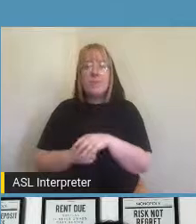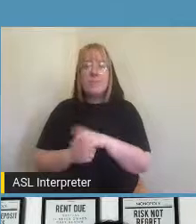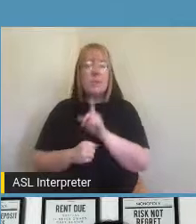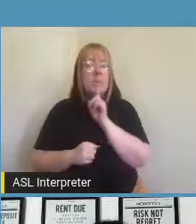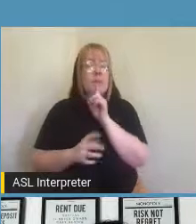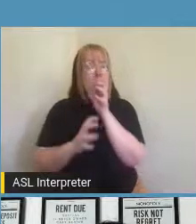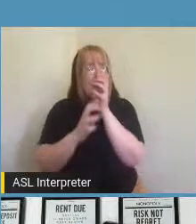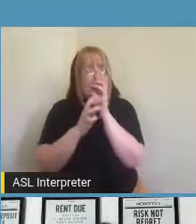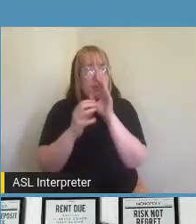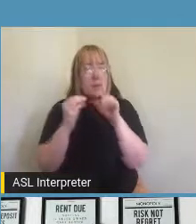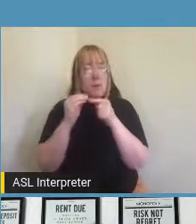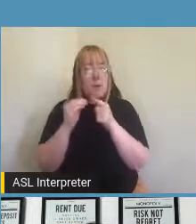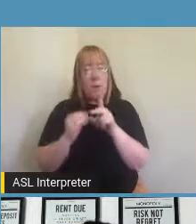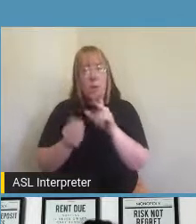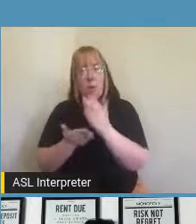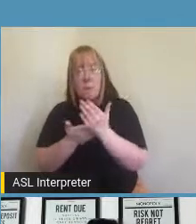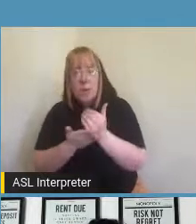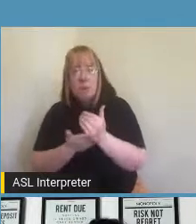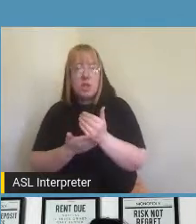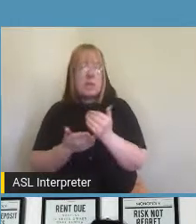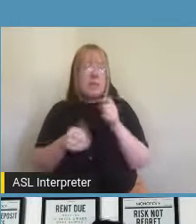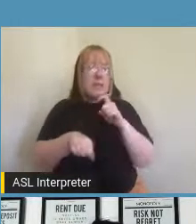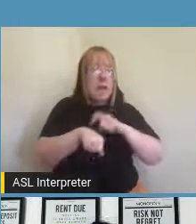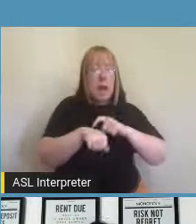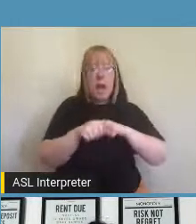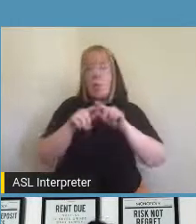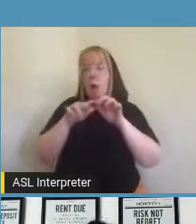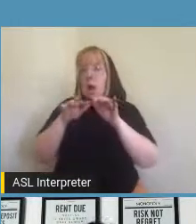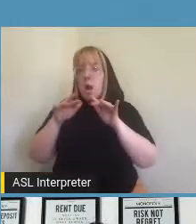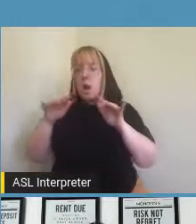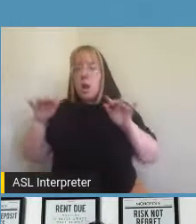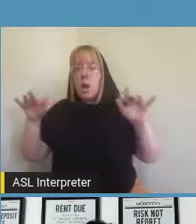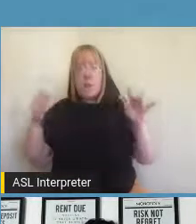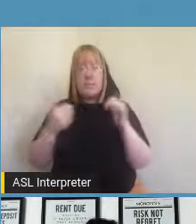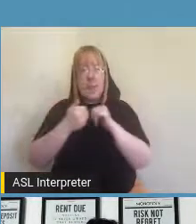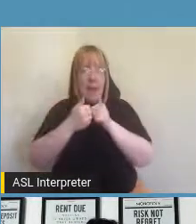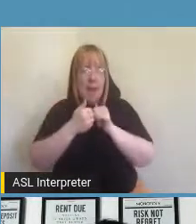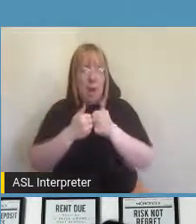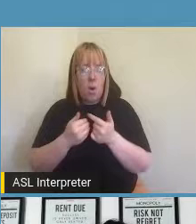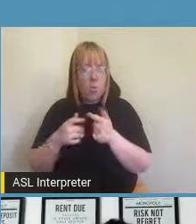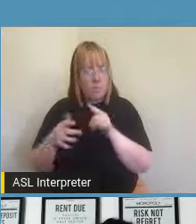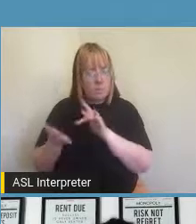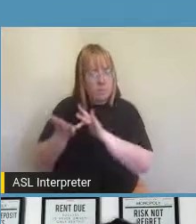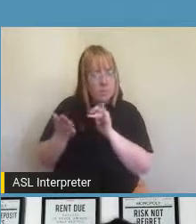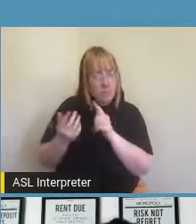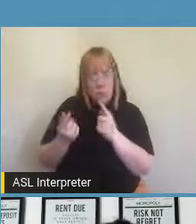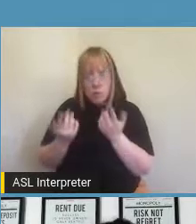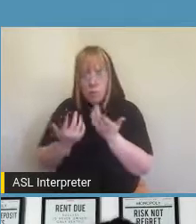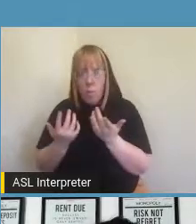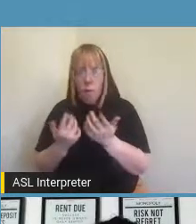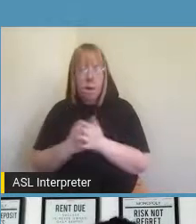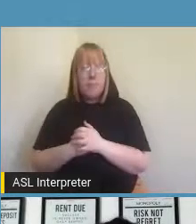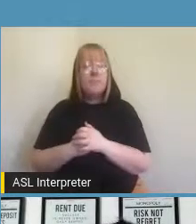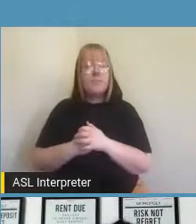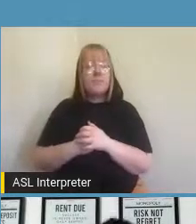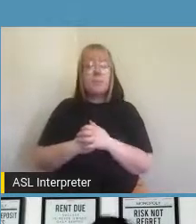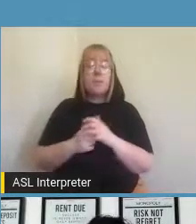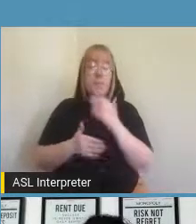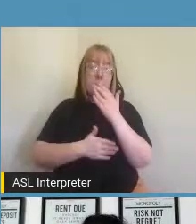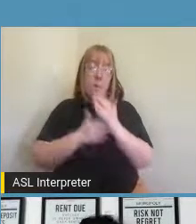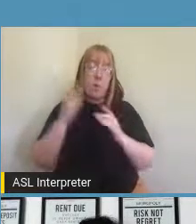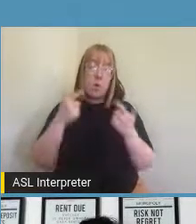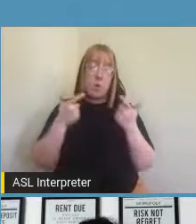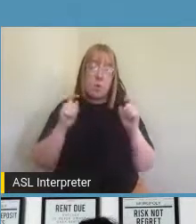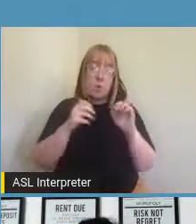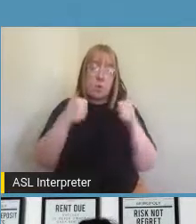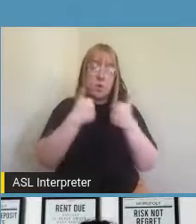around how your museum brand is to be shared externally. Certainly, we know that part of the big challenge here is also around